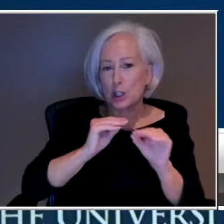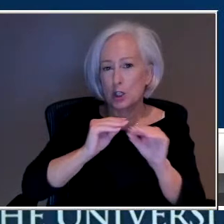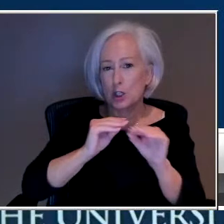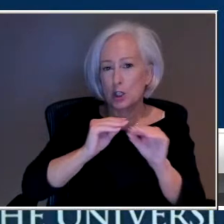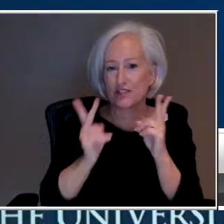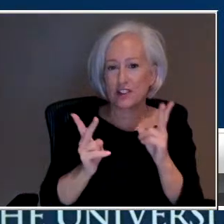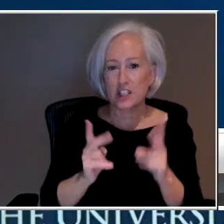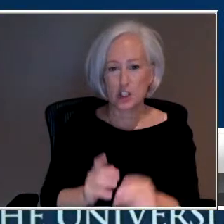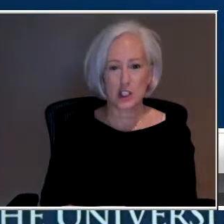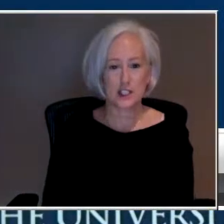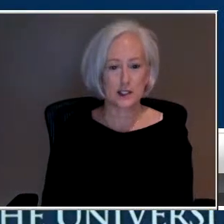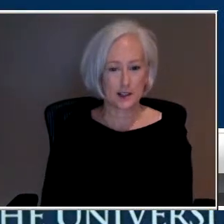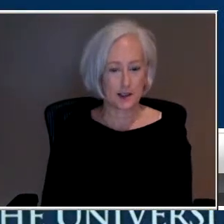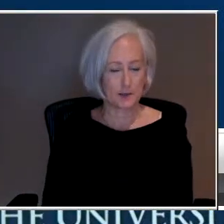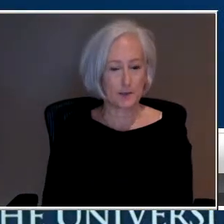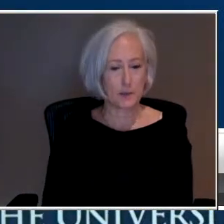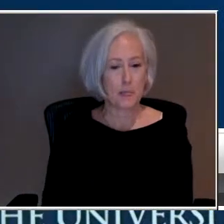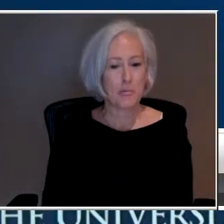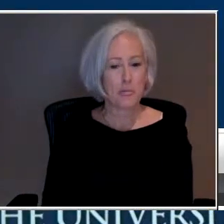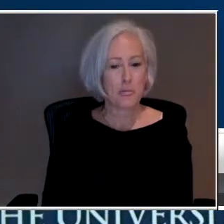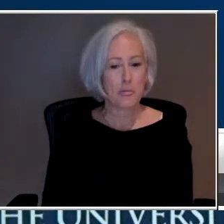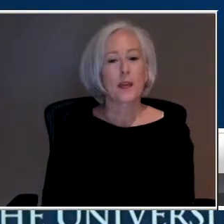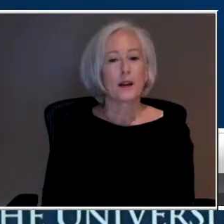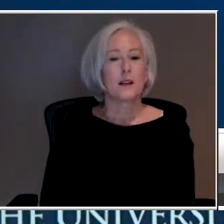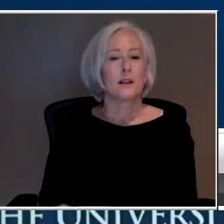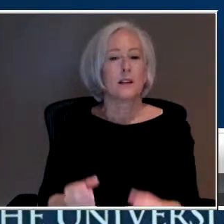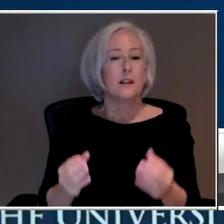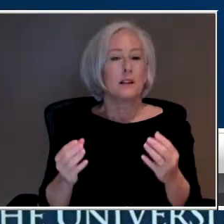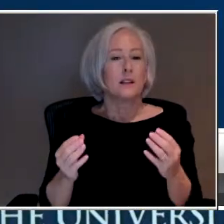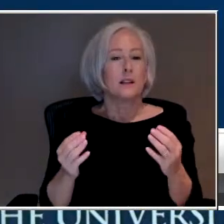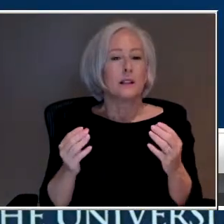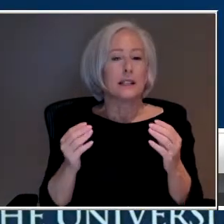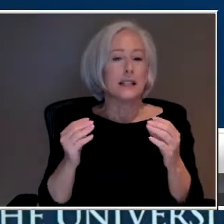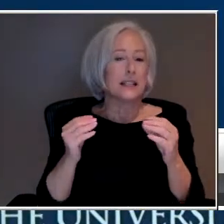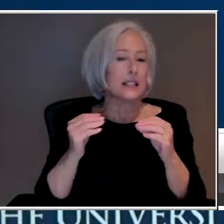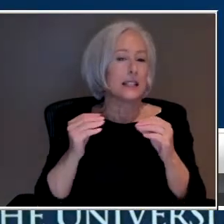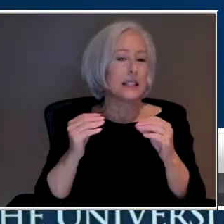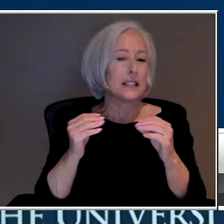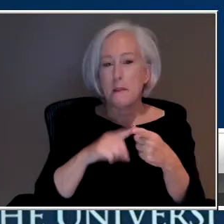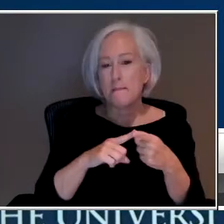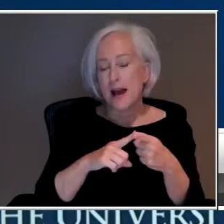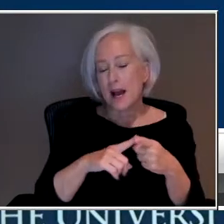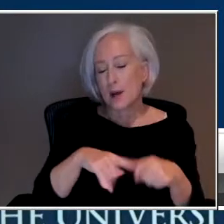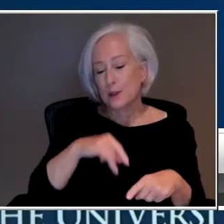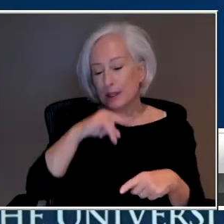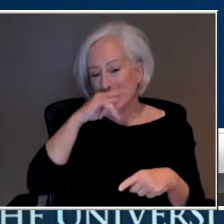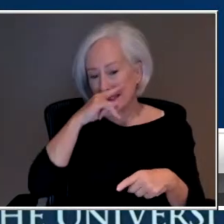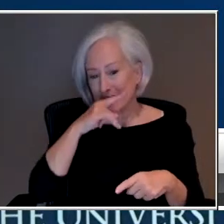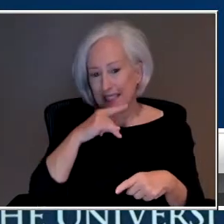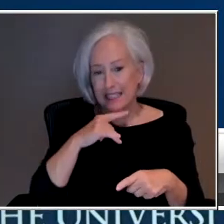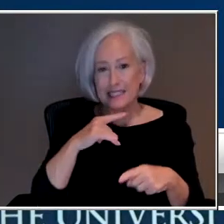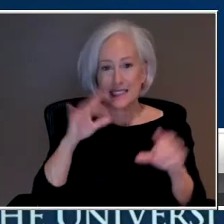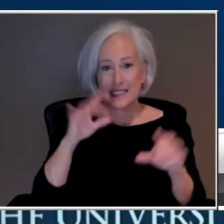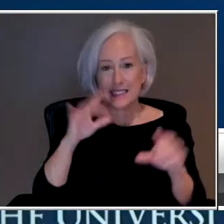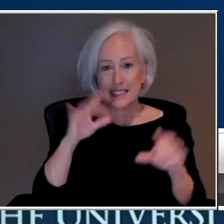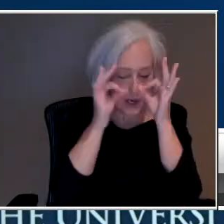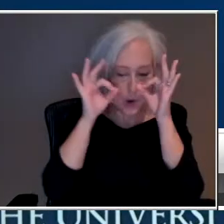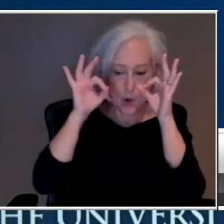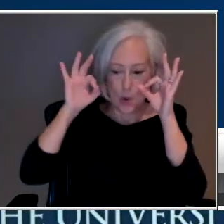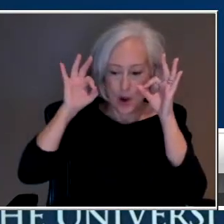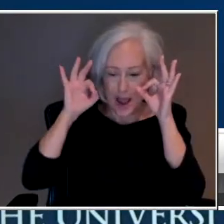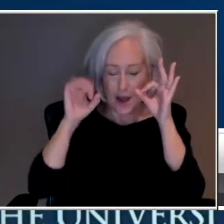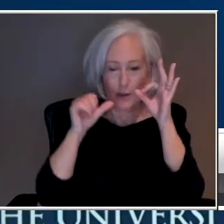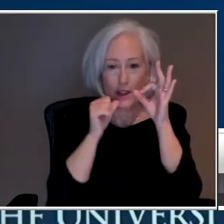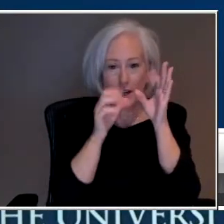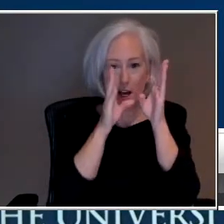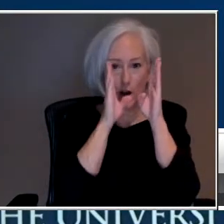the surgery is more for misalignment. So kids' eyes, if you think you hear of kids' eyes who cross in, who drift out, that aren't straight, that's really what